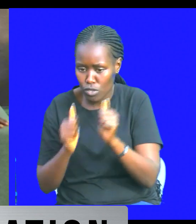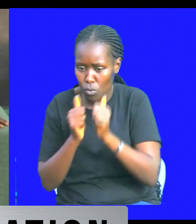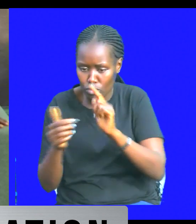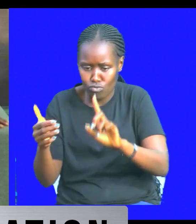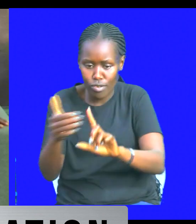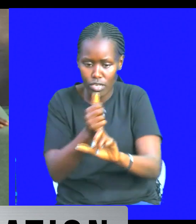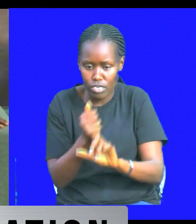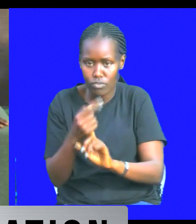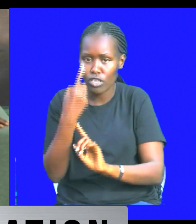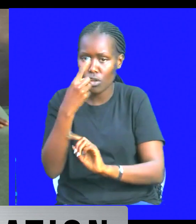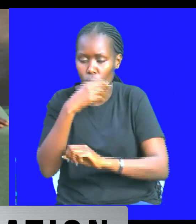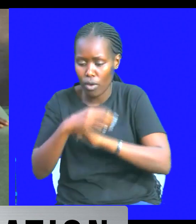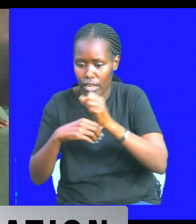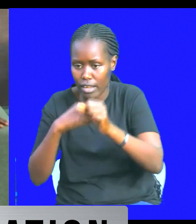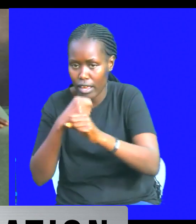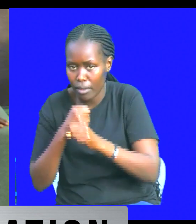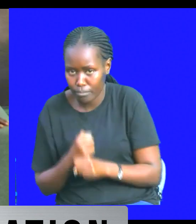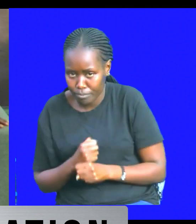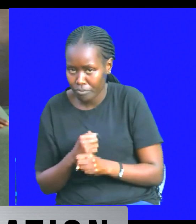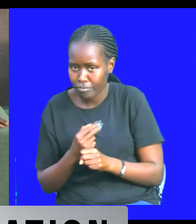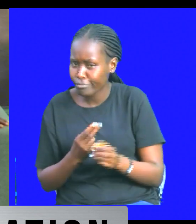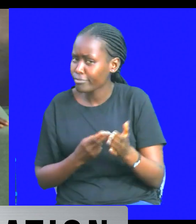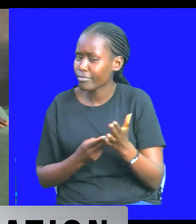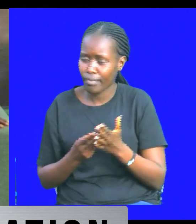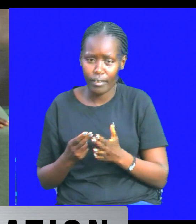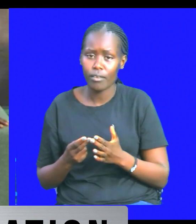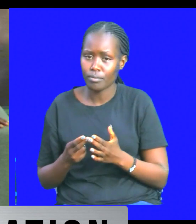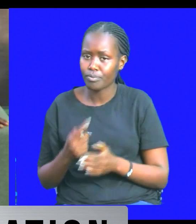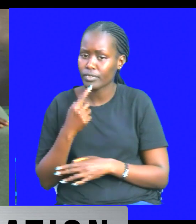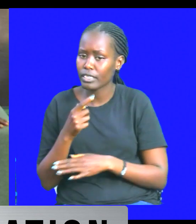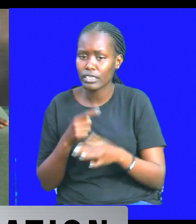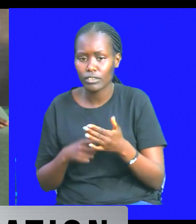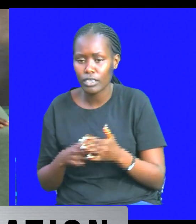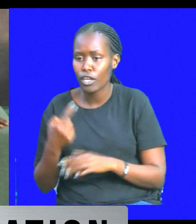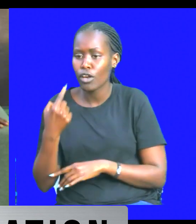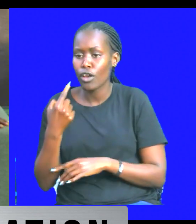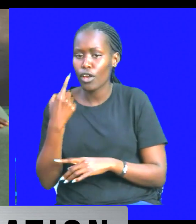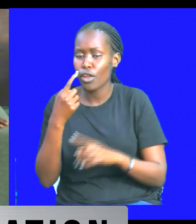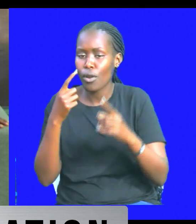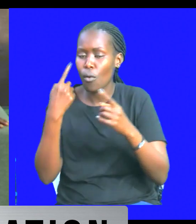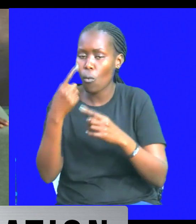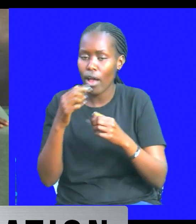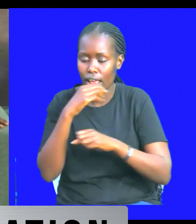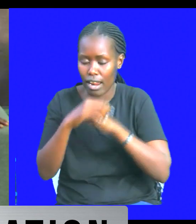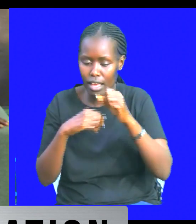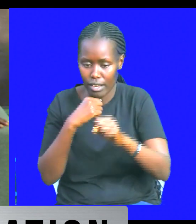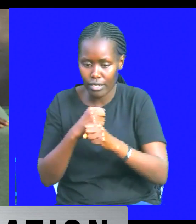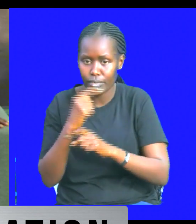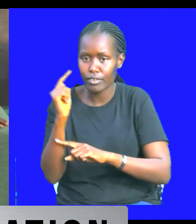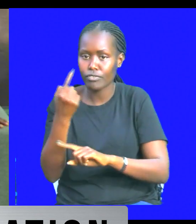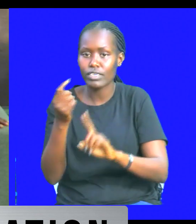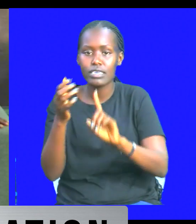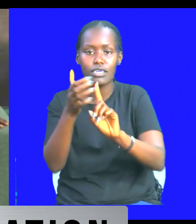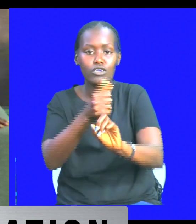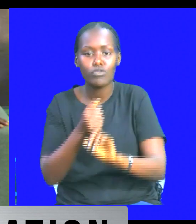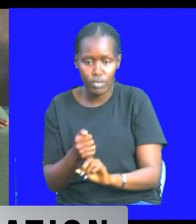in this 1 year? Really, honestly. I would say that in this 1 year, the first achievement would be that we